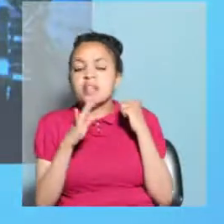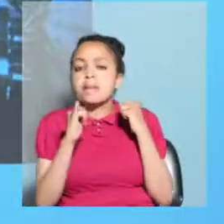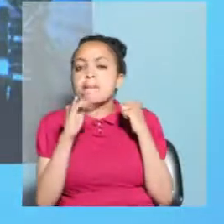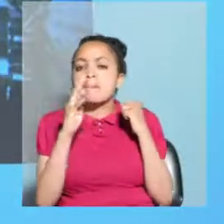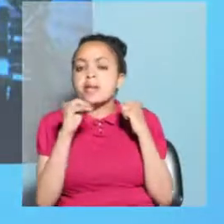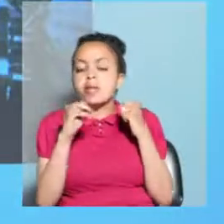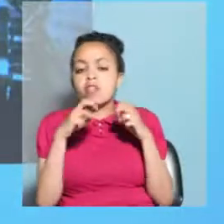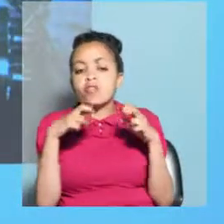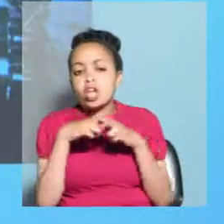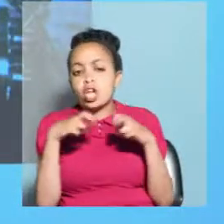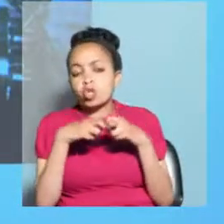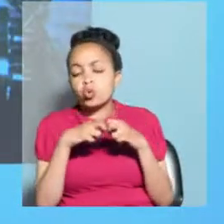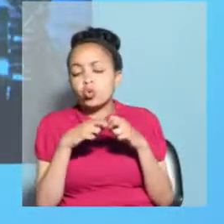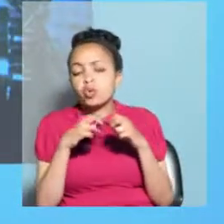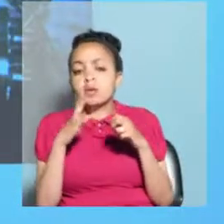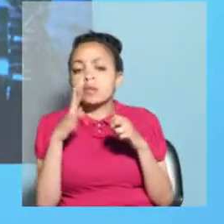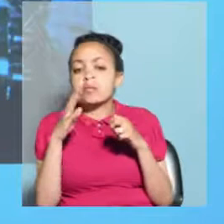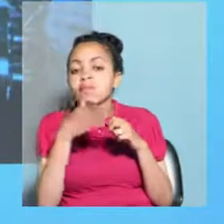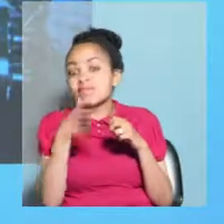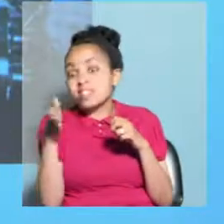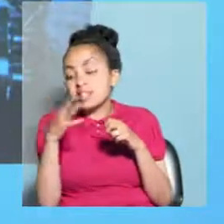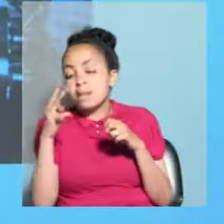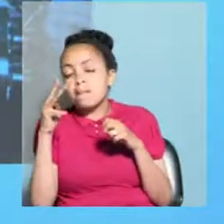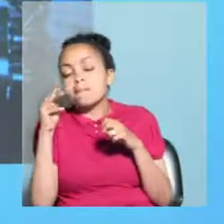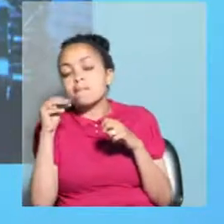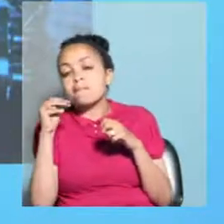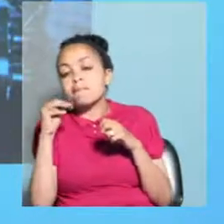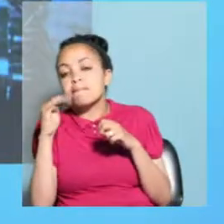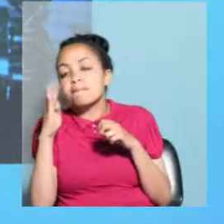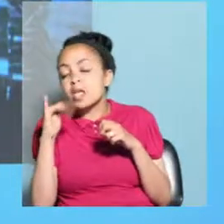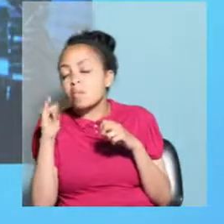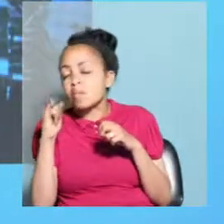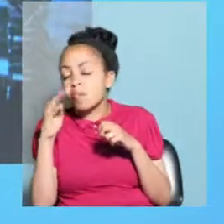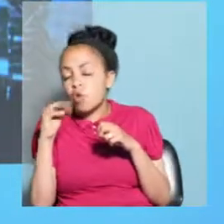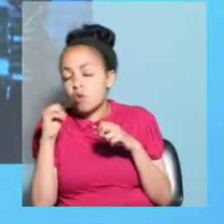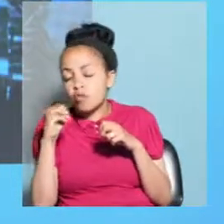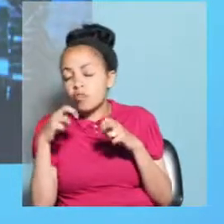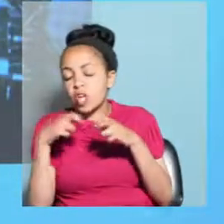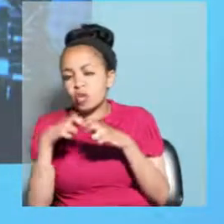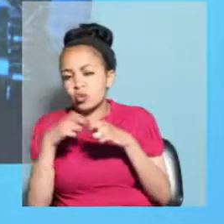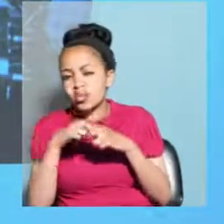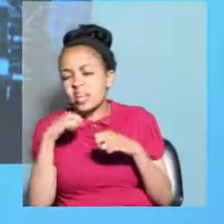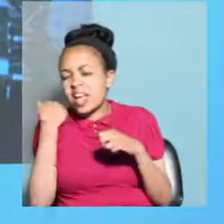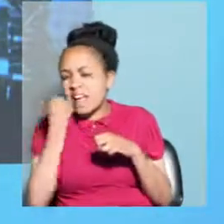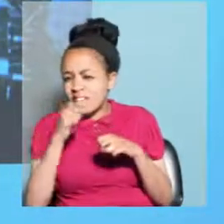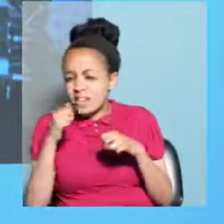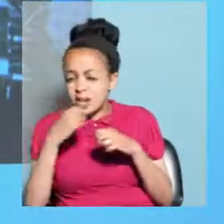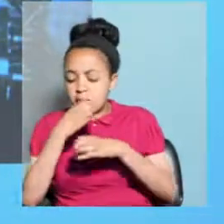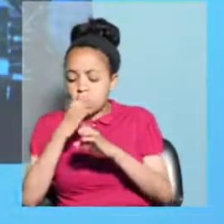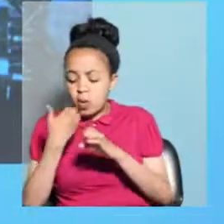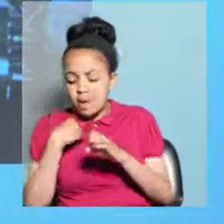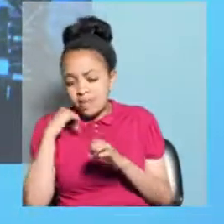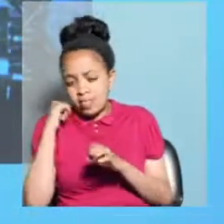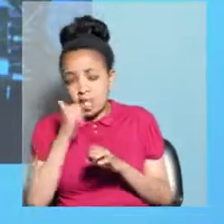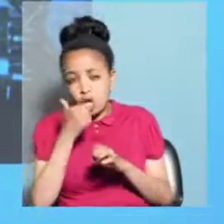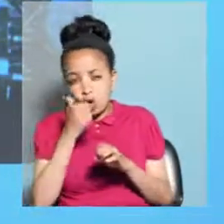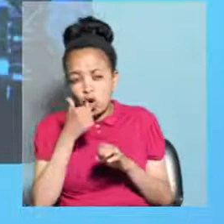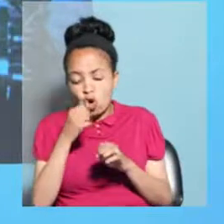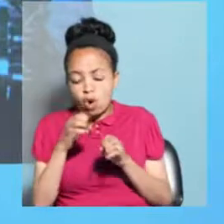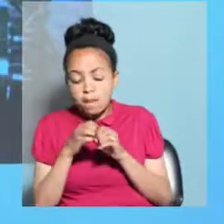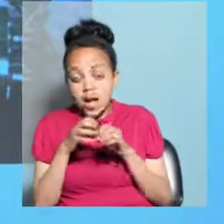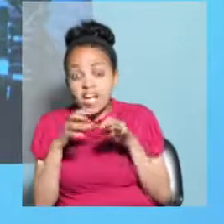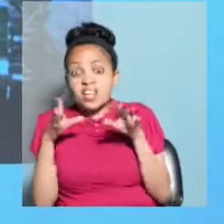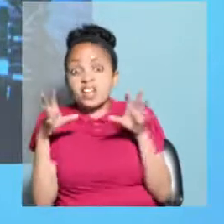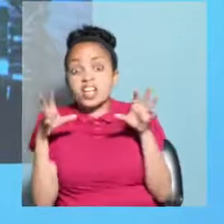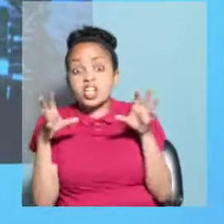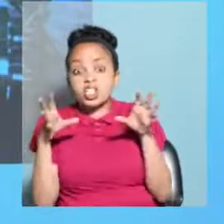electron. Beam of light, beam of electron. So every microscope have their own